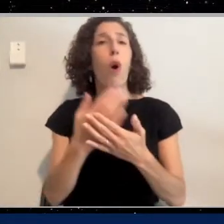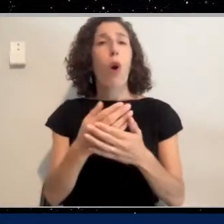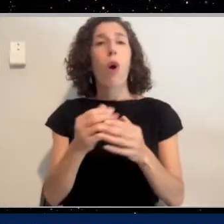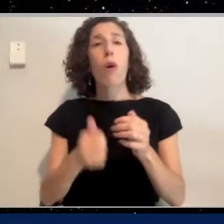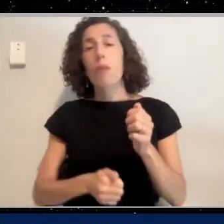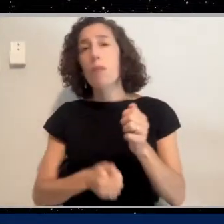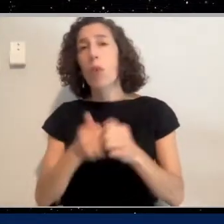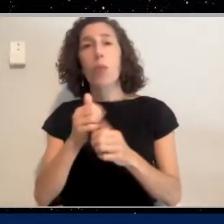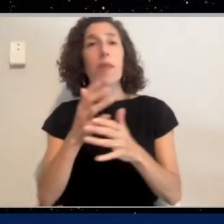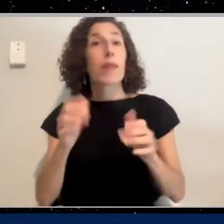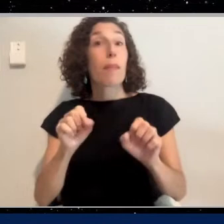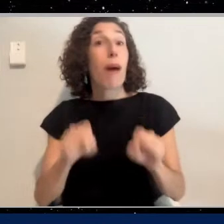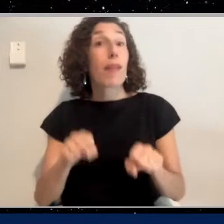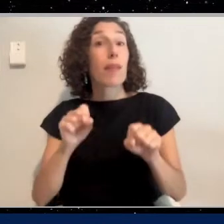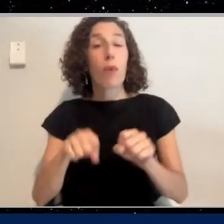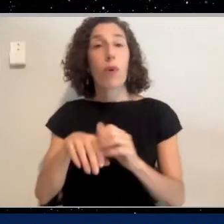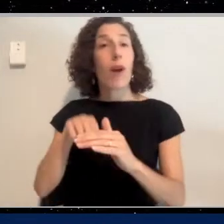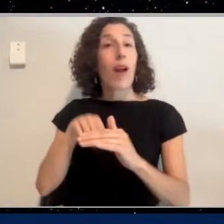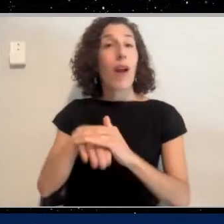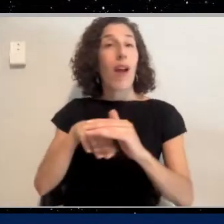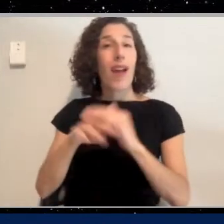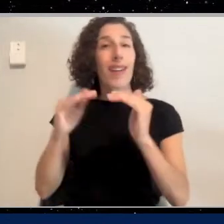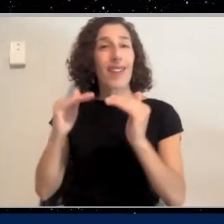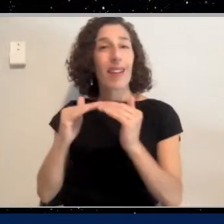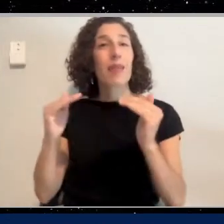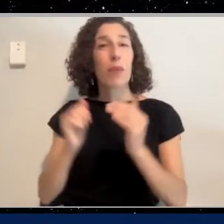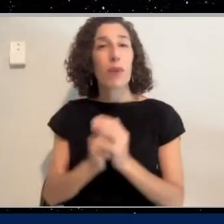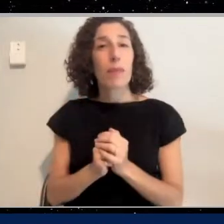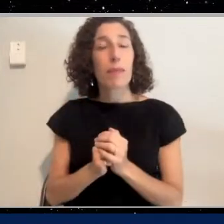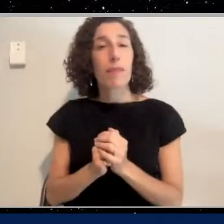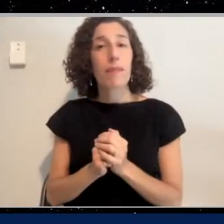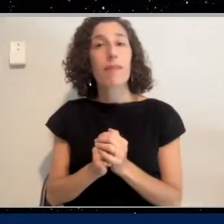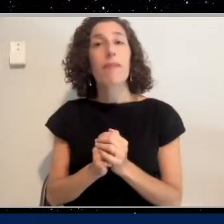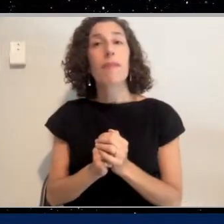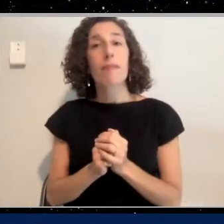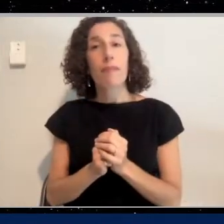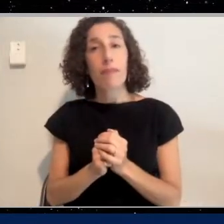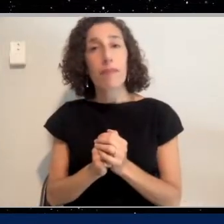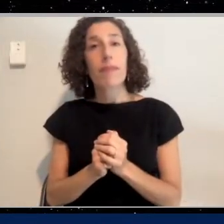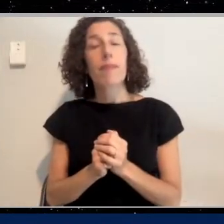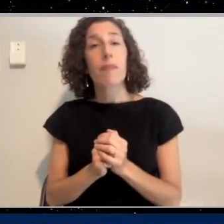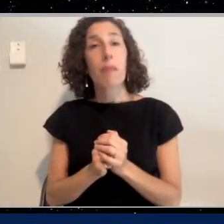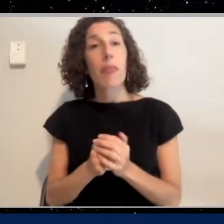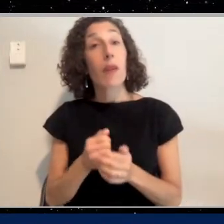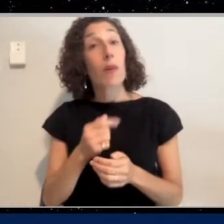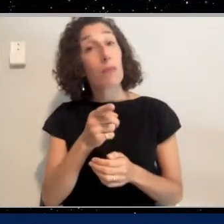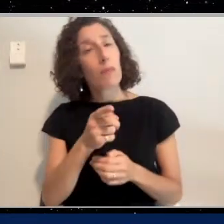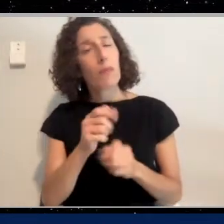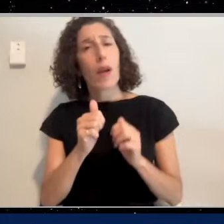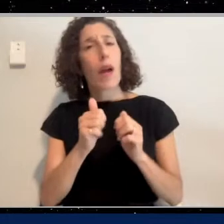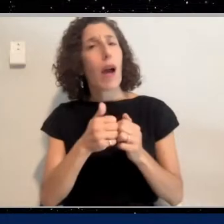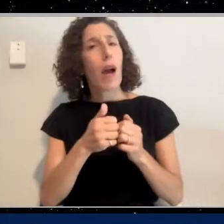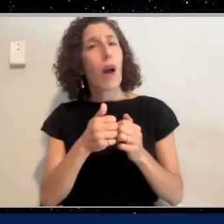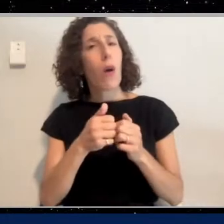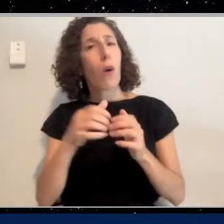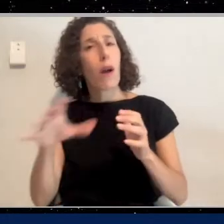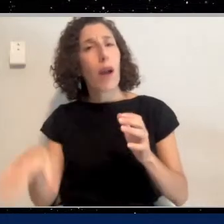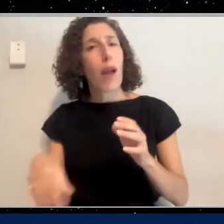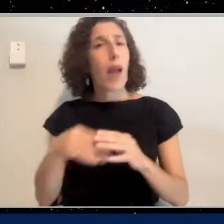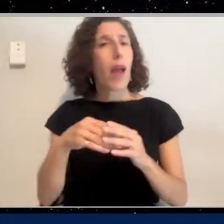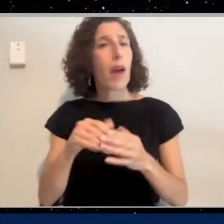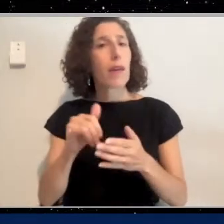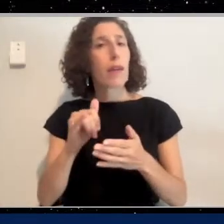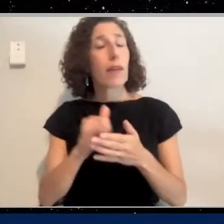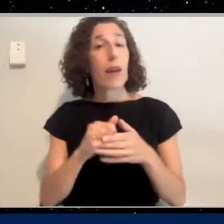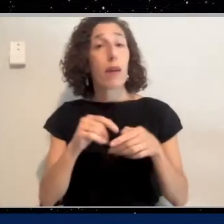possible. Yeah, so is that something you do like while you're, I guess, designing the exhibit? Do you sort of like build it out or mock it up and then have people